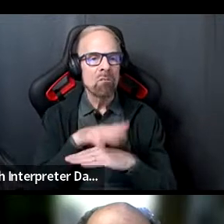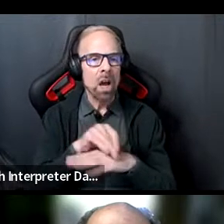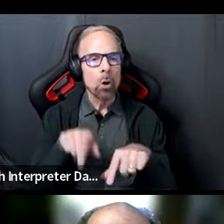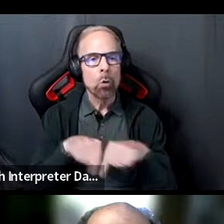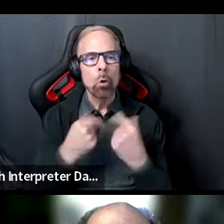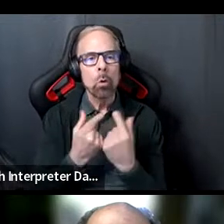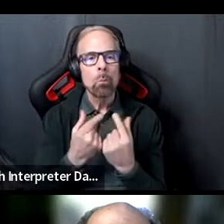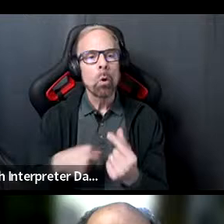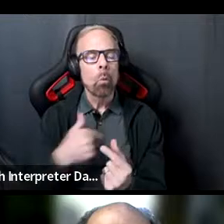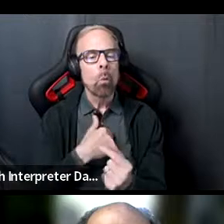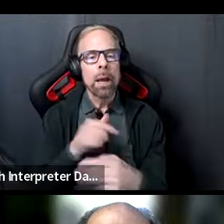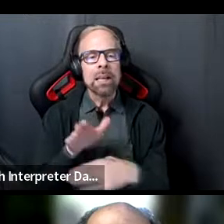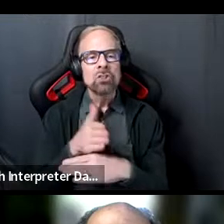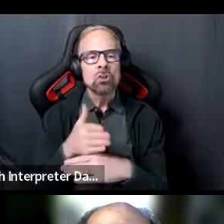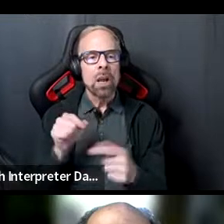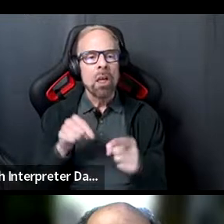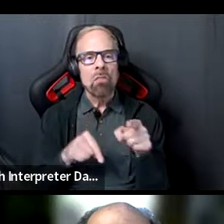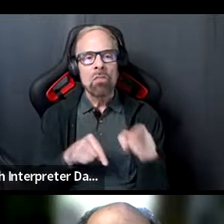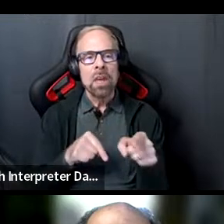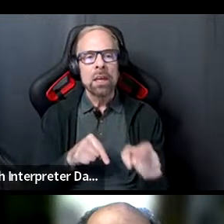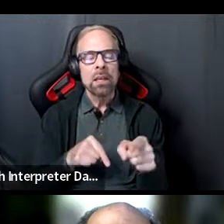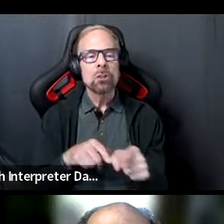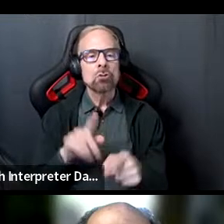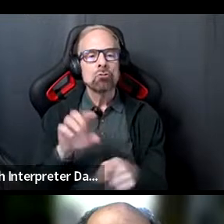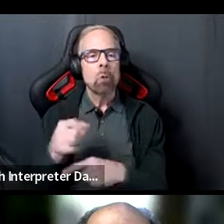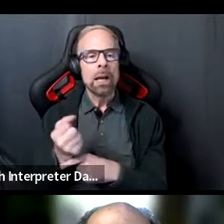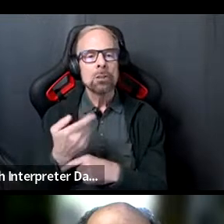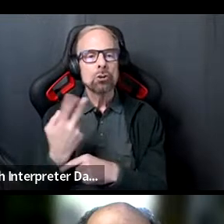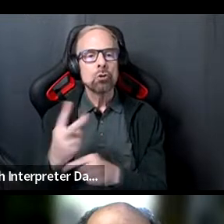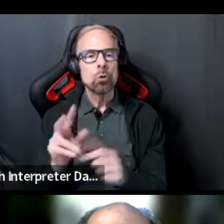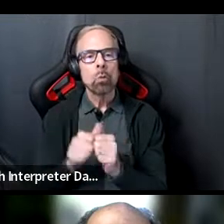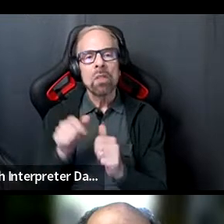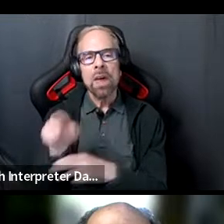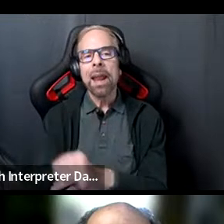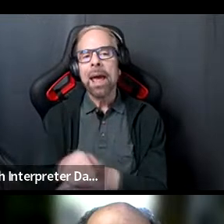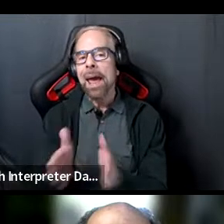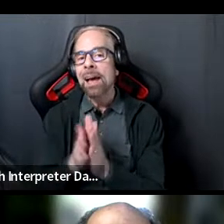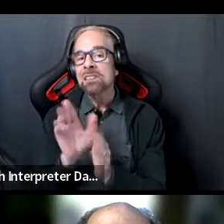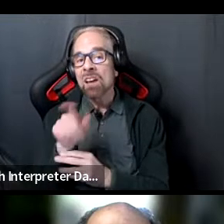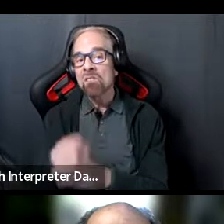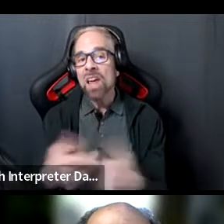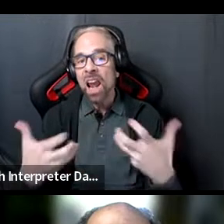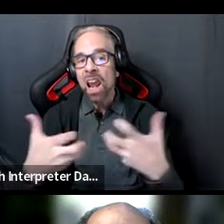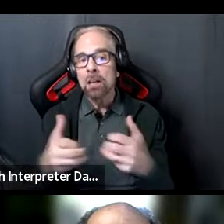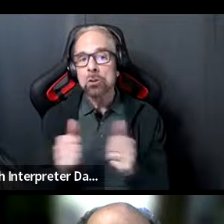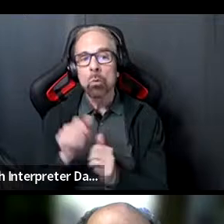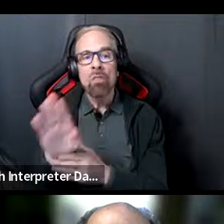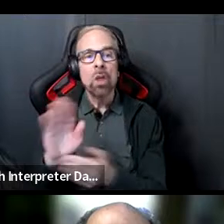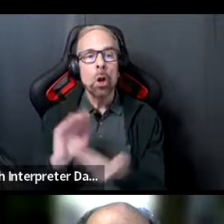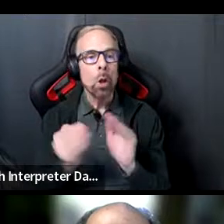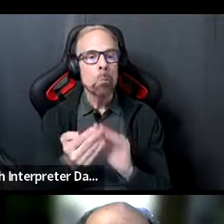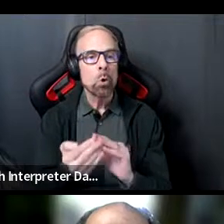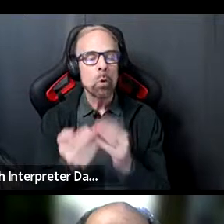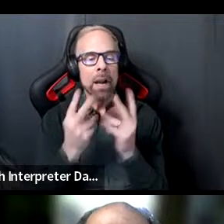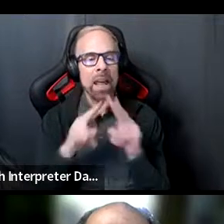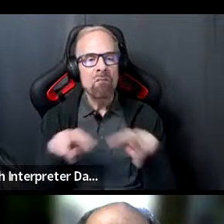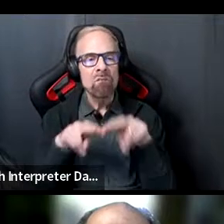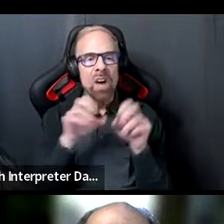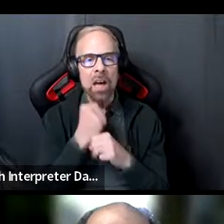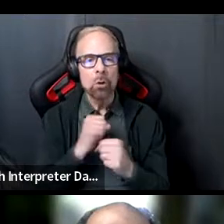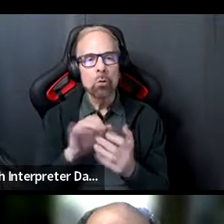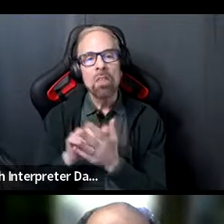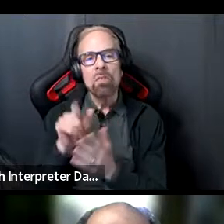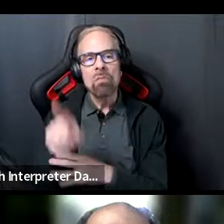this this tranche 2 with them and asked them if it aligns with their community values that they've established. The feedback that we got